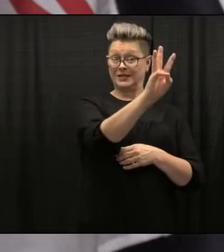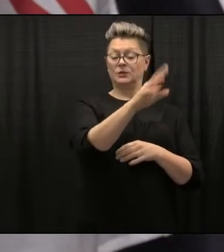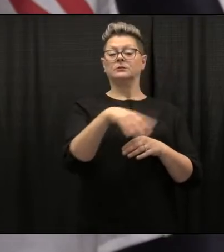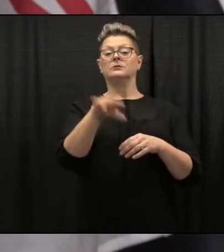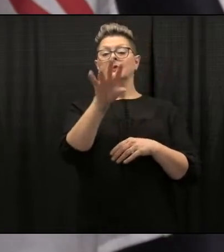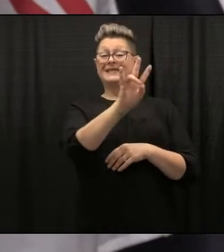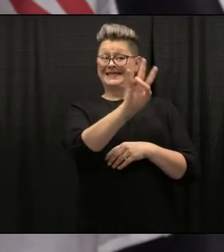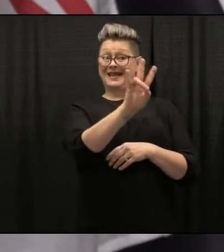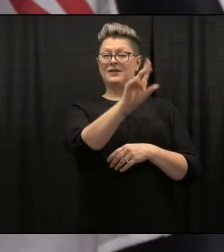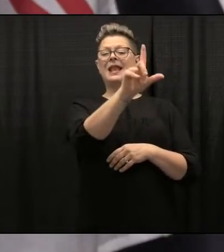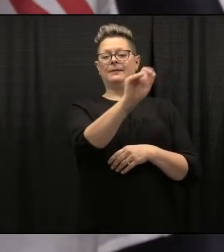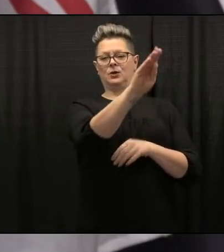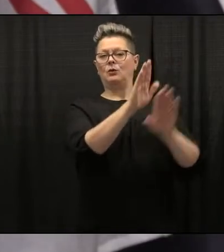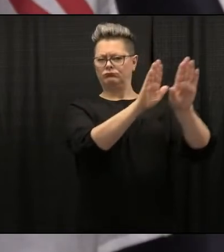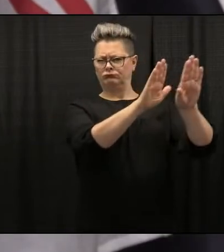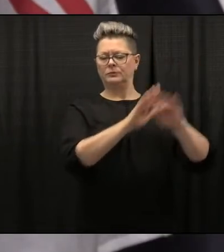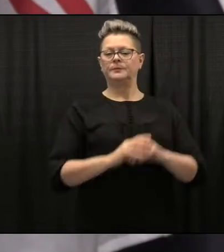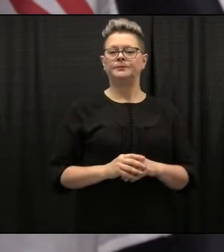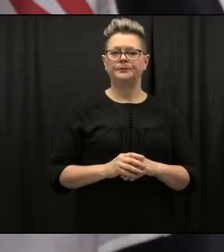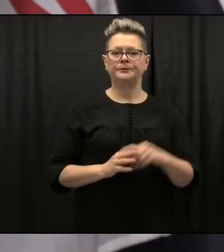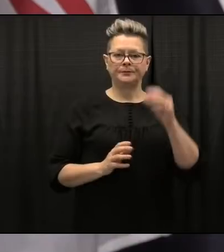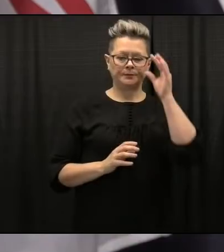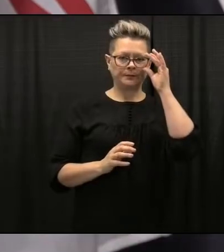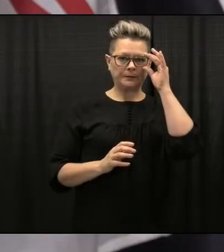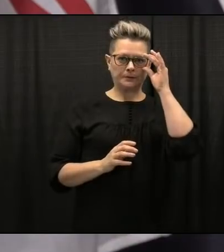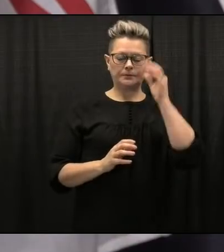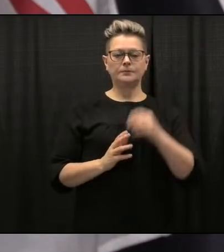7 are in Labrador-Grenville Health.